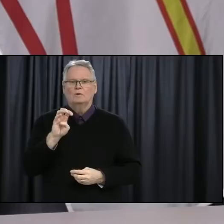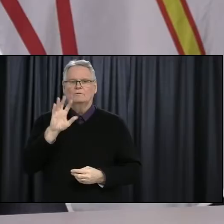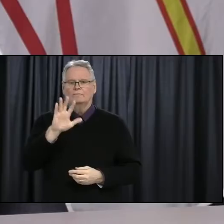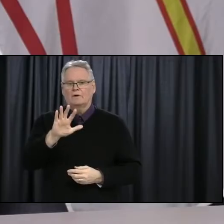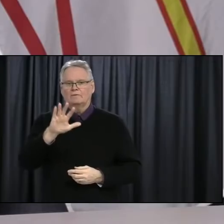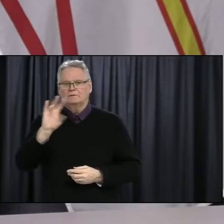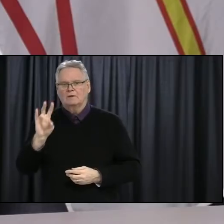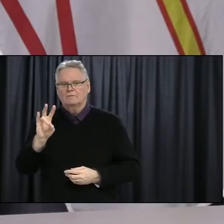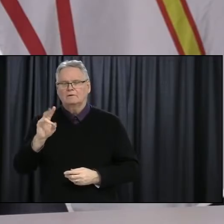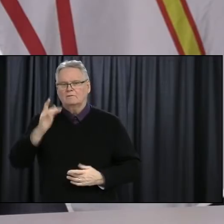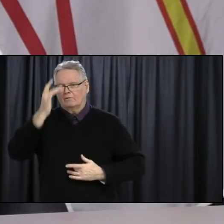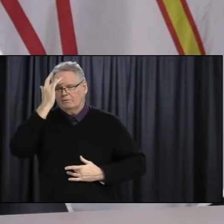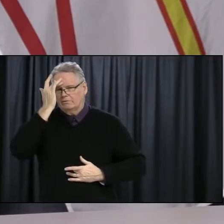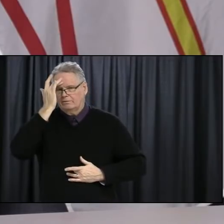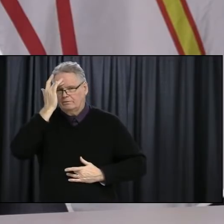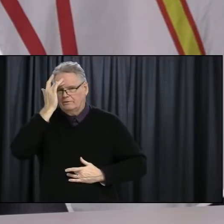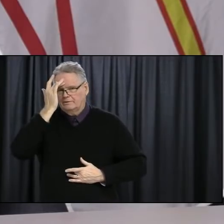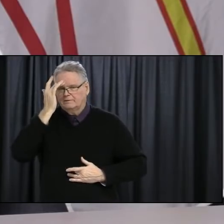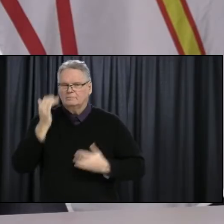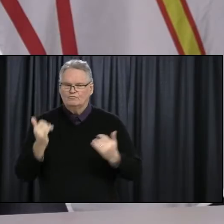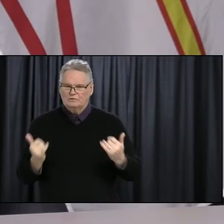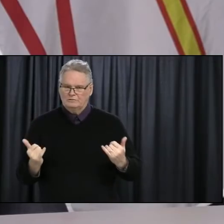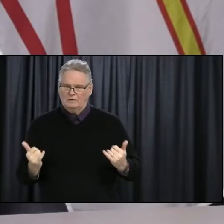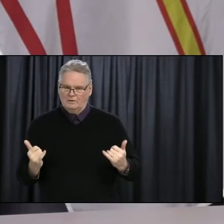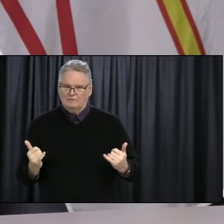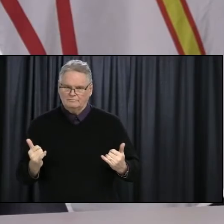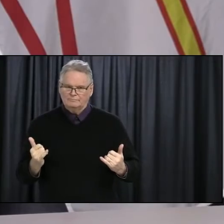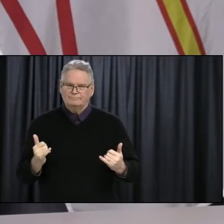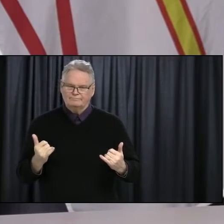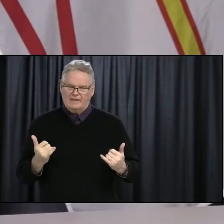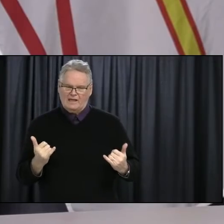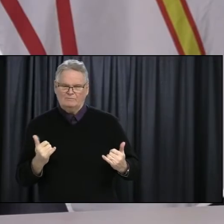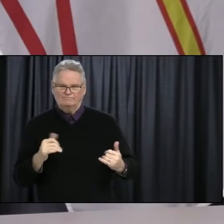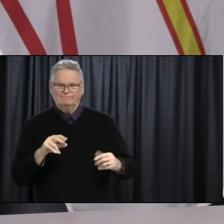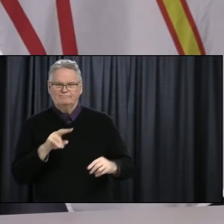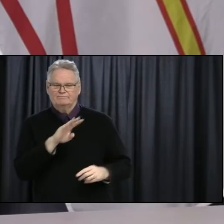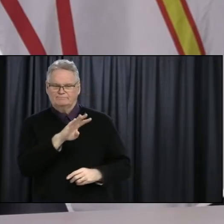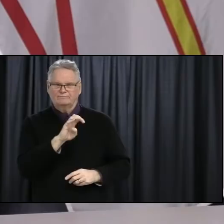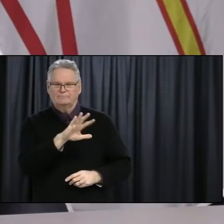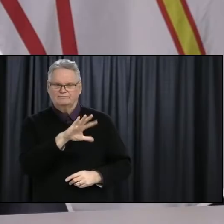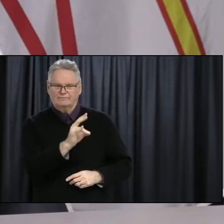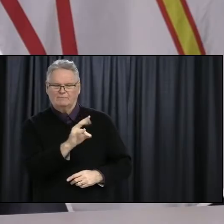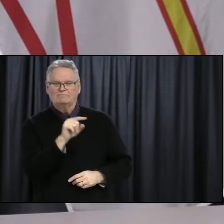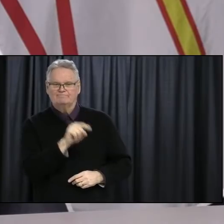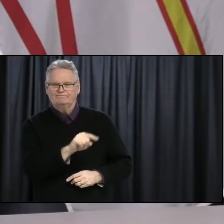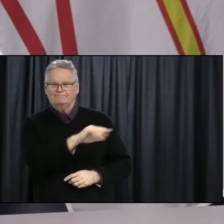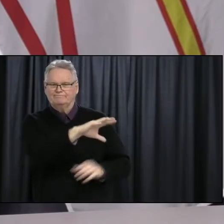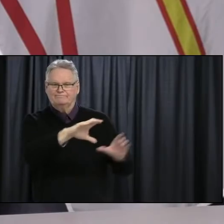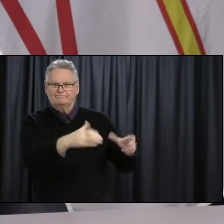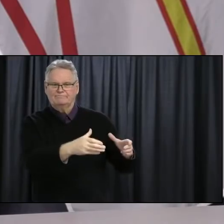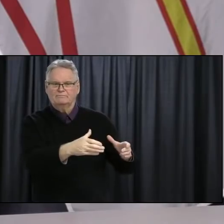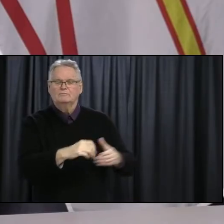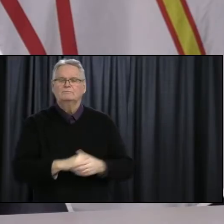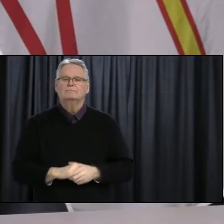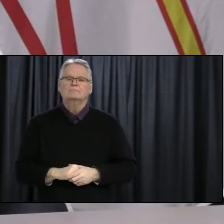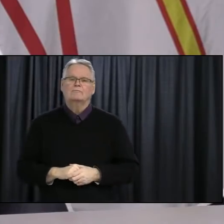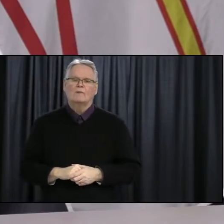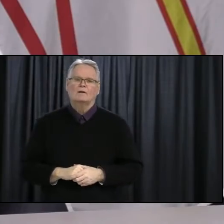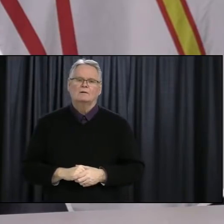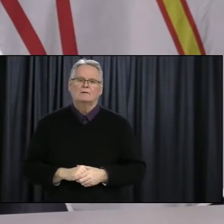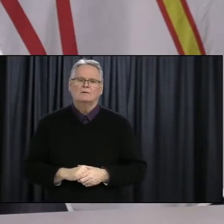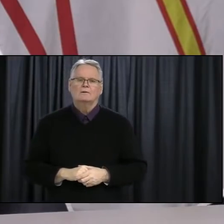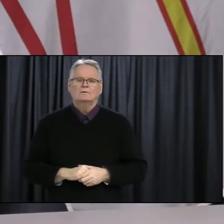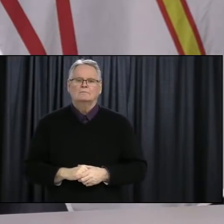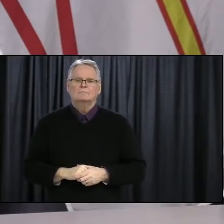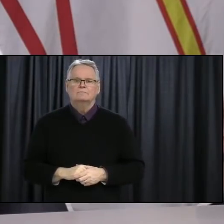and perseverance to make it happen. Every action counts now. So hold fast, Newfoundland and Labrador, and thank you.